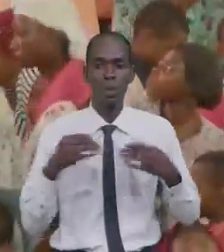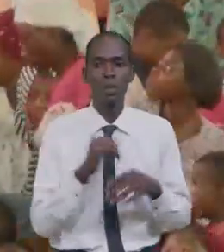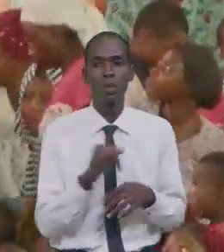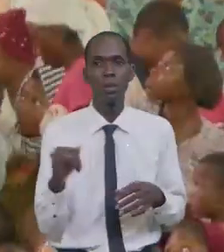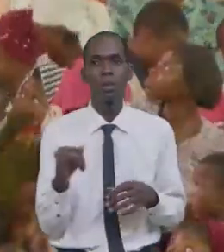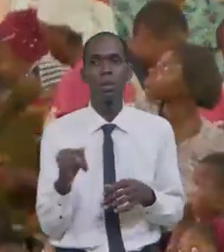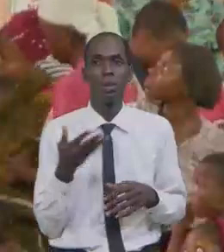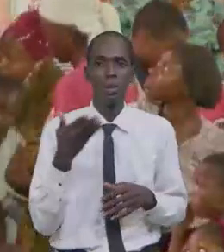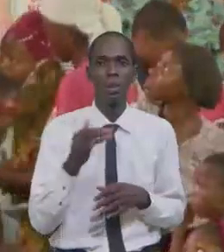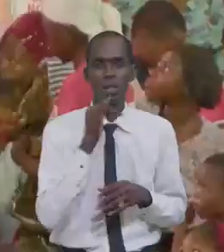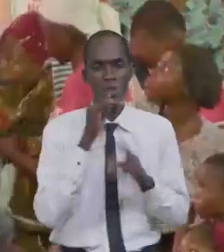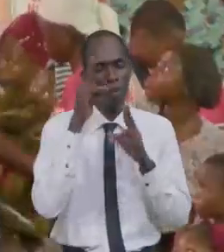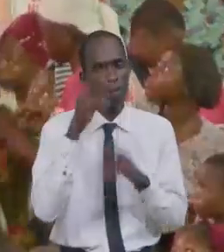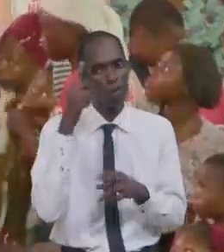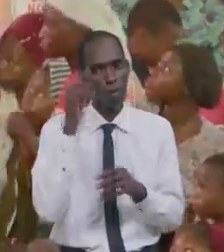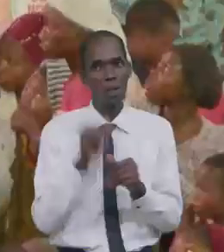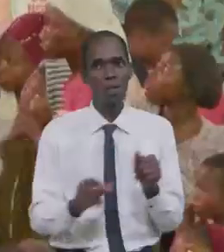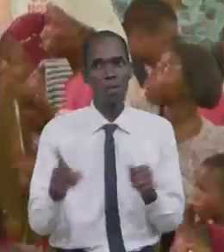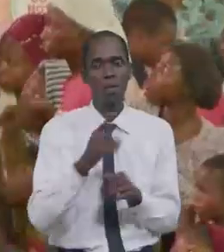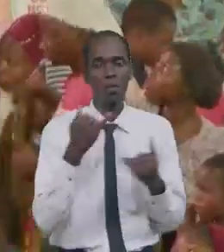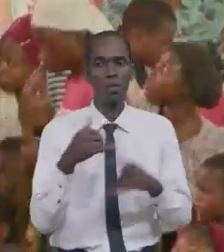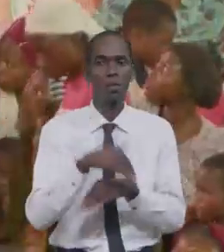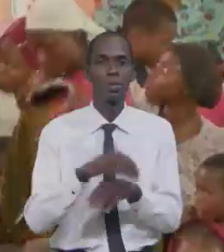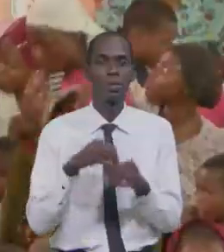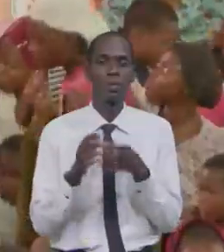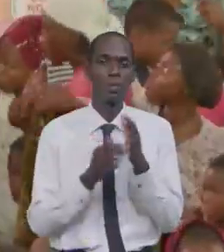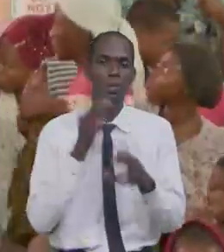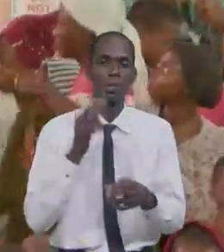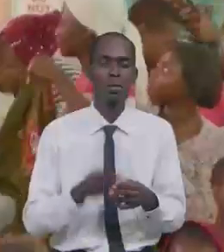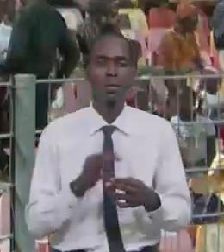honor for everyone tonight in Jesus.